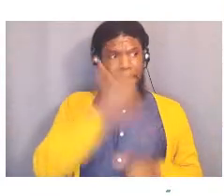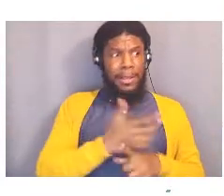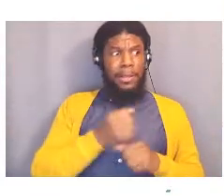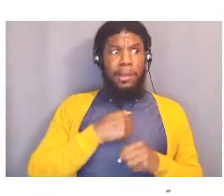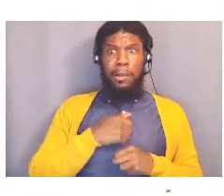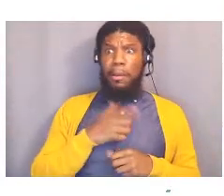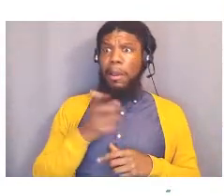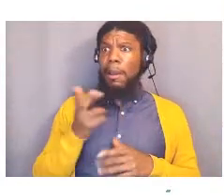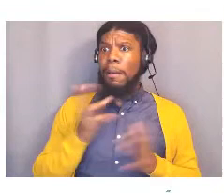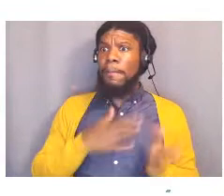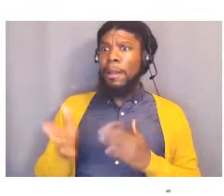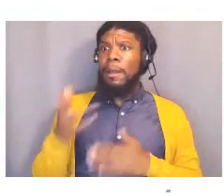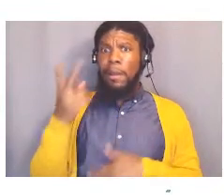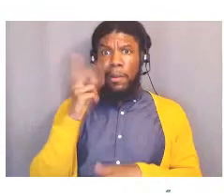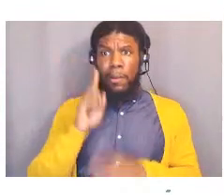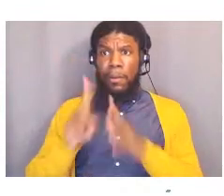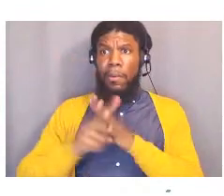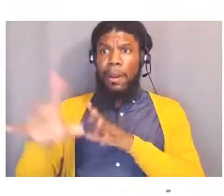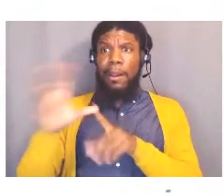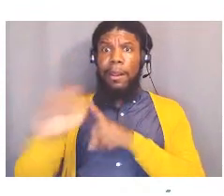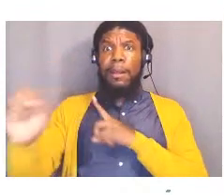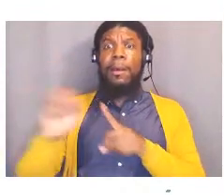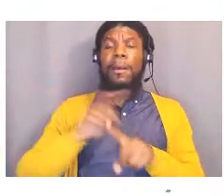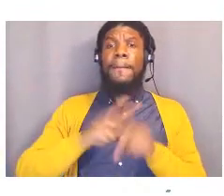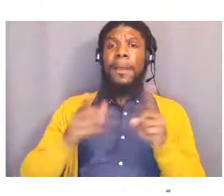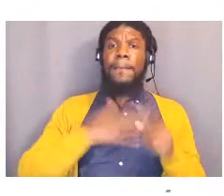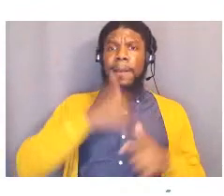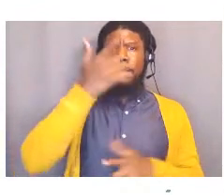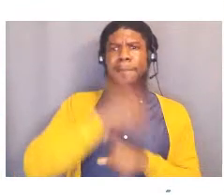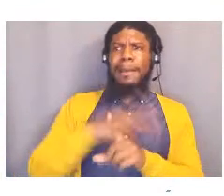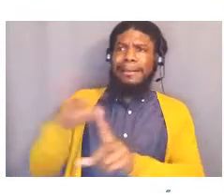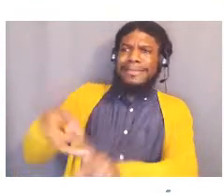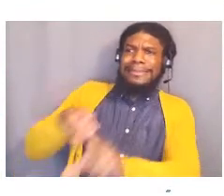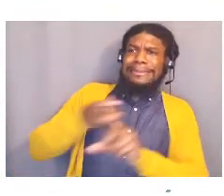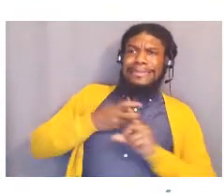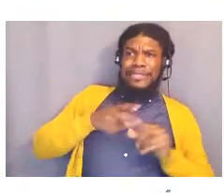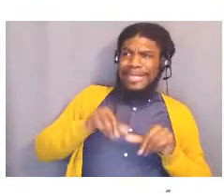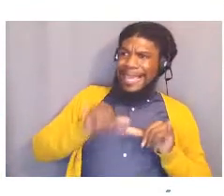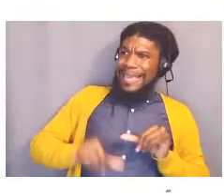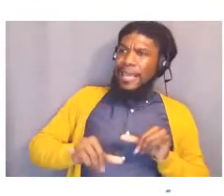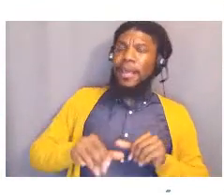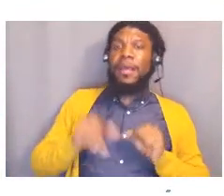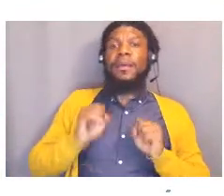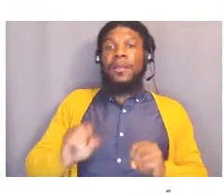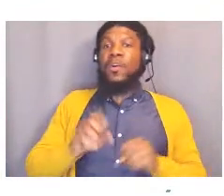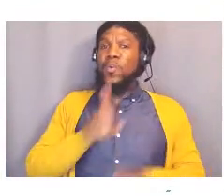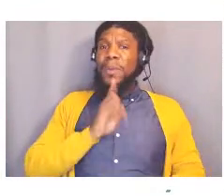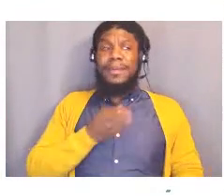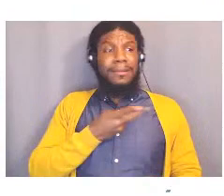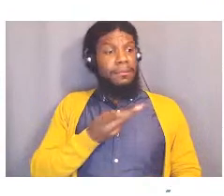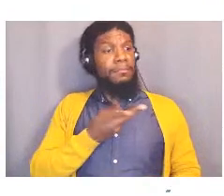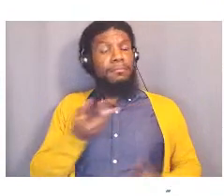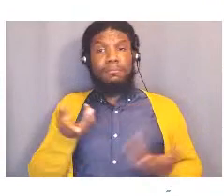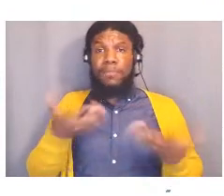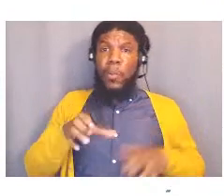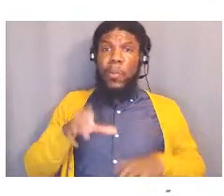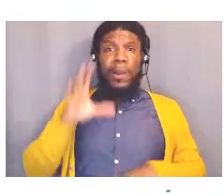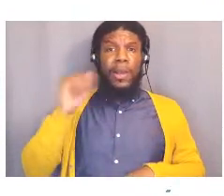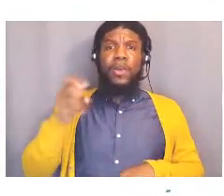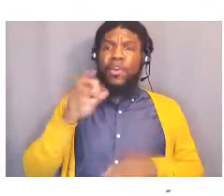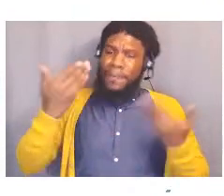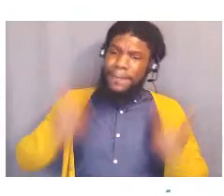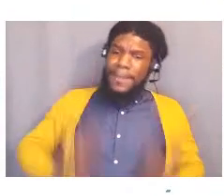scared and dragged me back. Mr. Tubman didn't want to go. My brothers didn't want to go. So I, Harriet